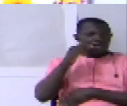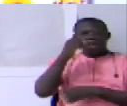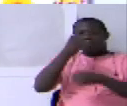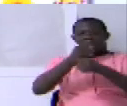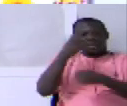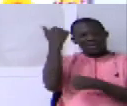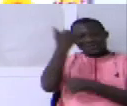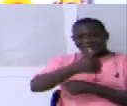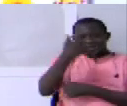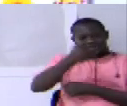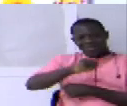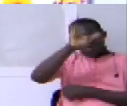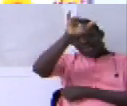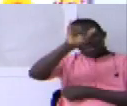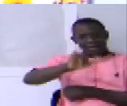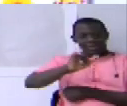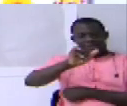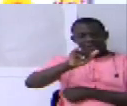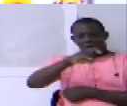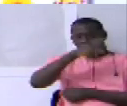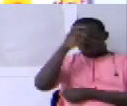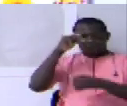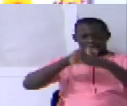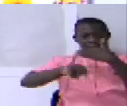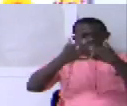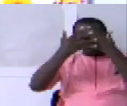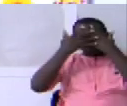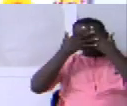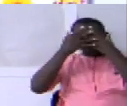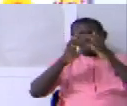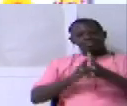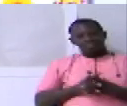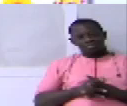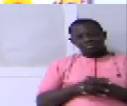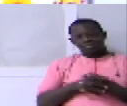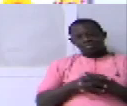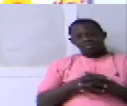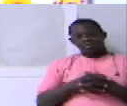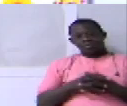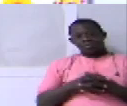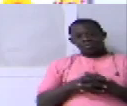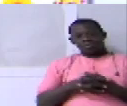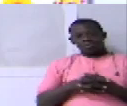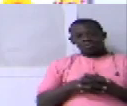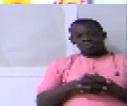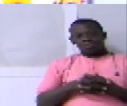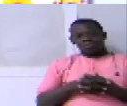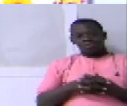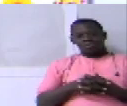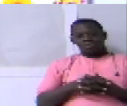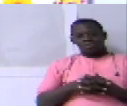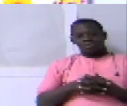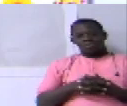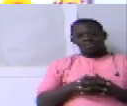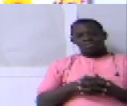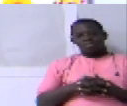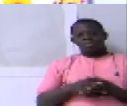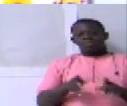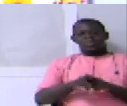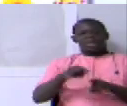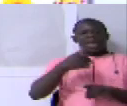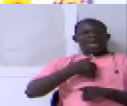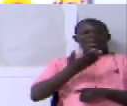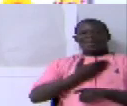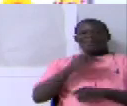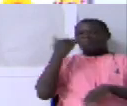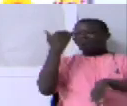to saying nyinang mba sanji tanni woro le kono. I've never in any way been posted at the kitchen or at the stores